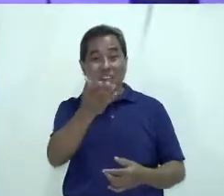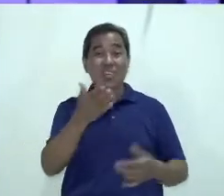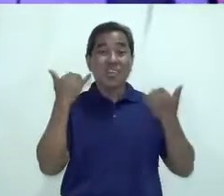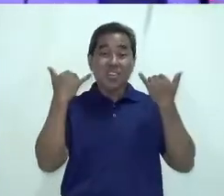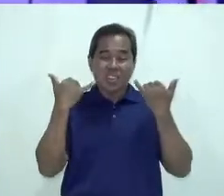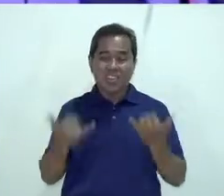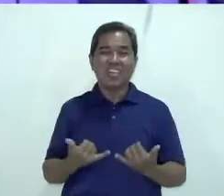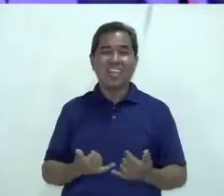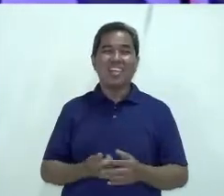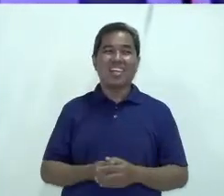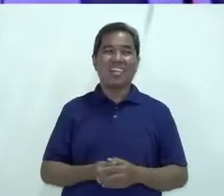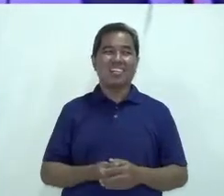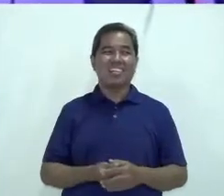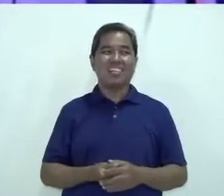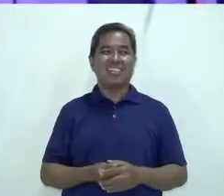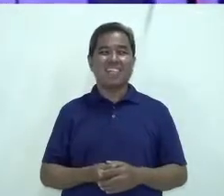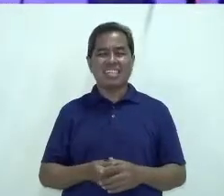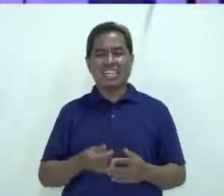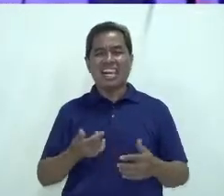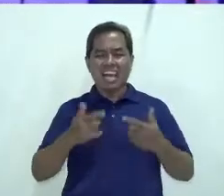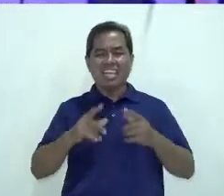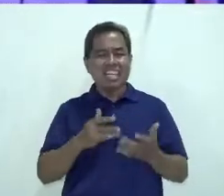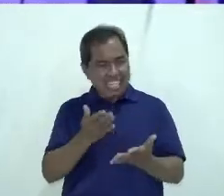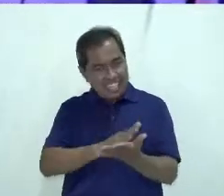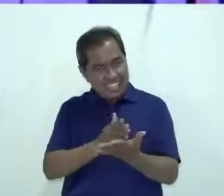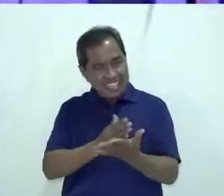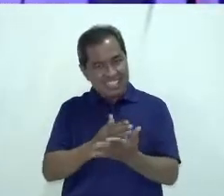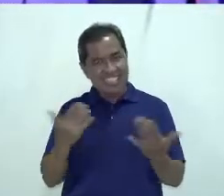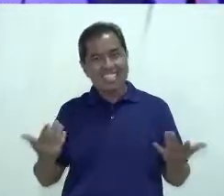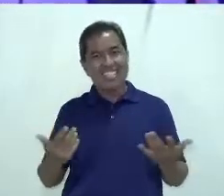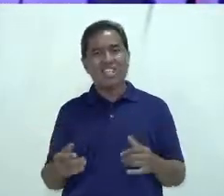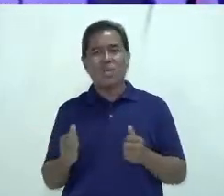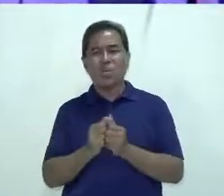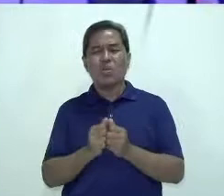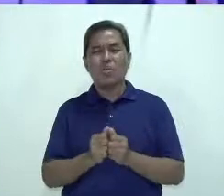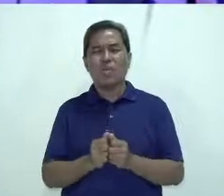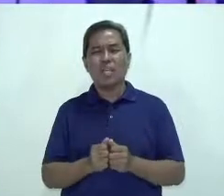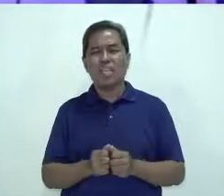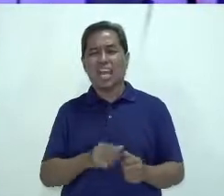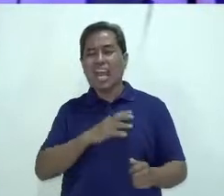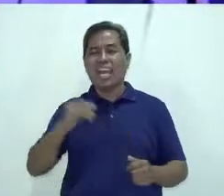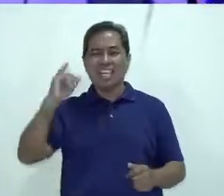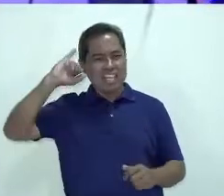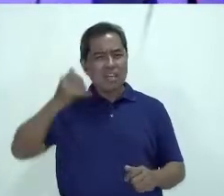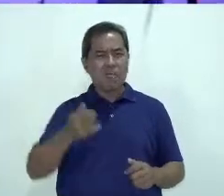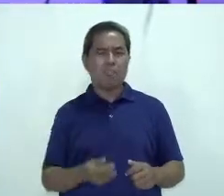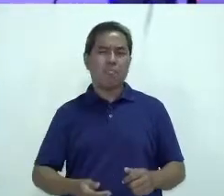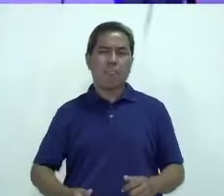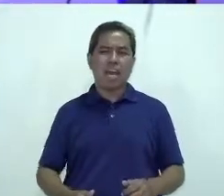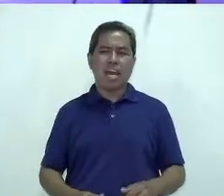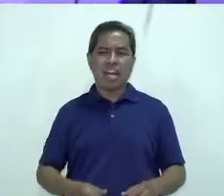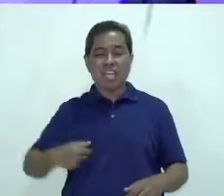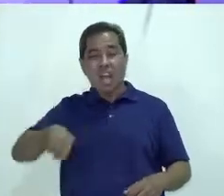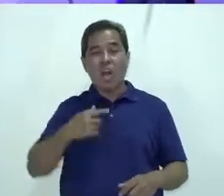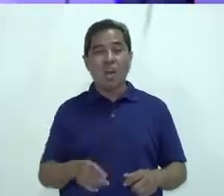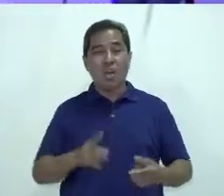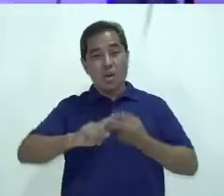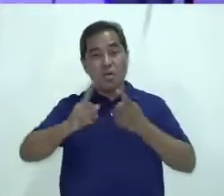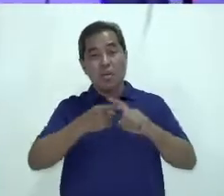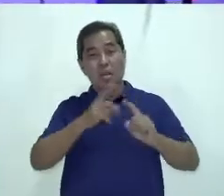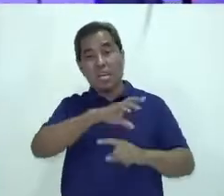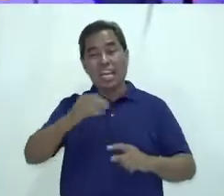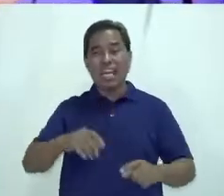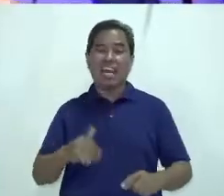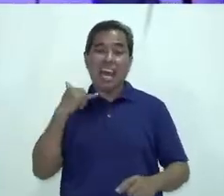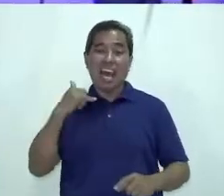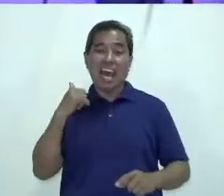if you didn't yet share our stream, come on, let's share it. Let's invite some of our friends. And if you're here on site, you can